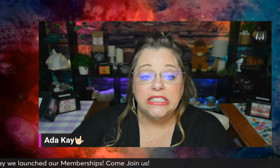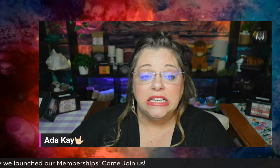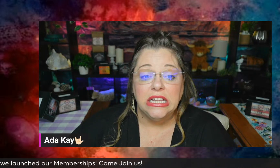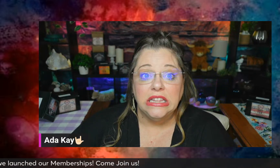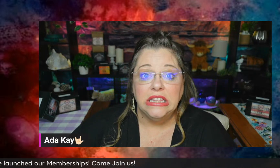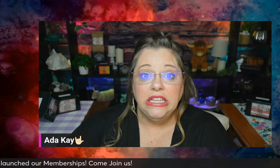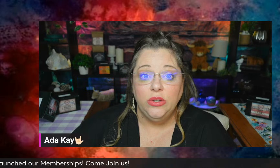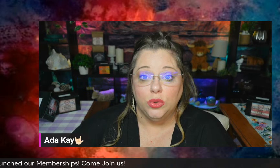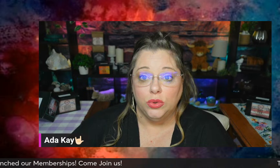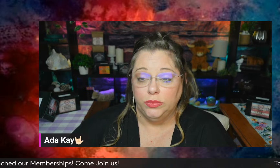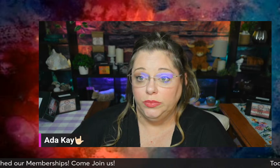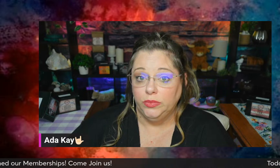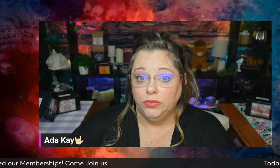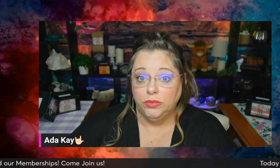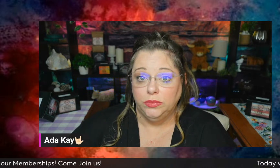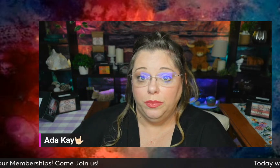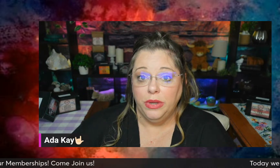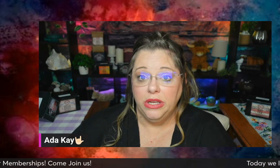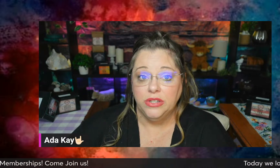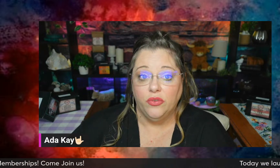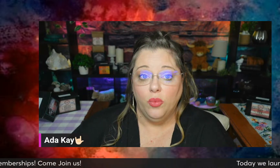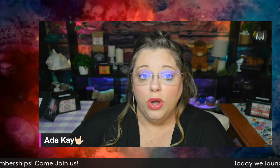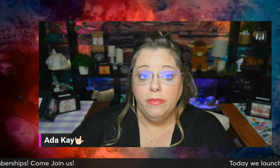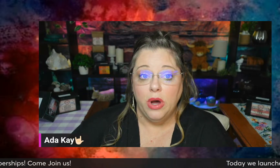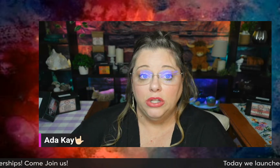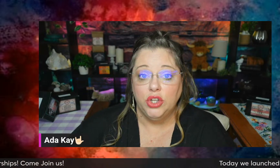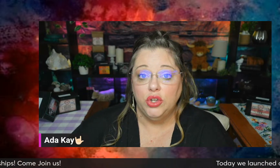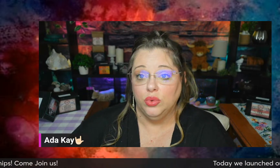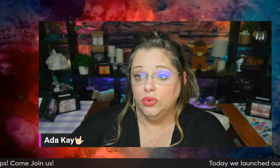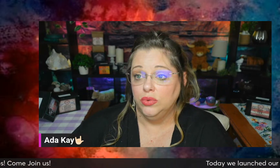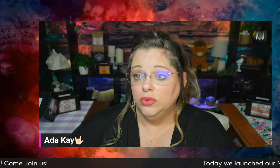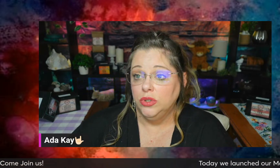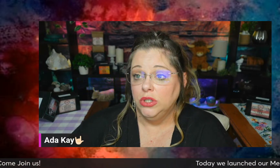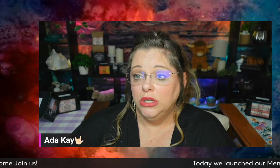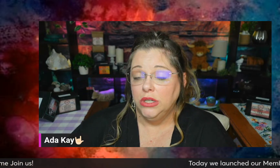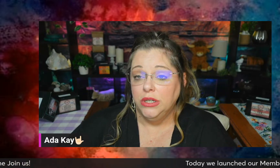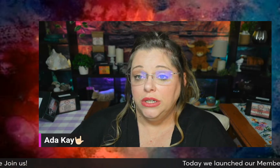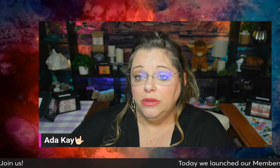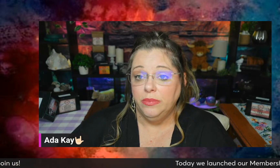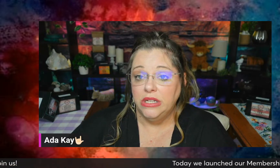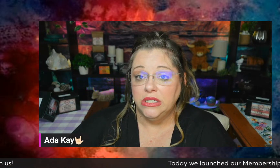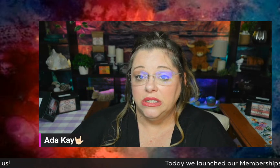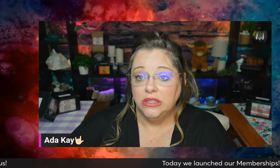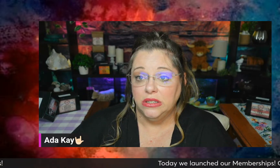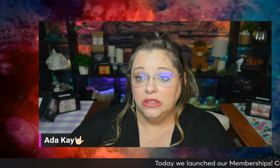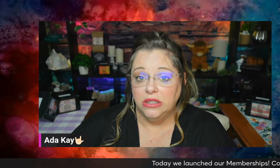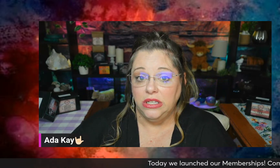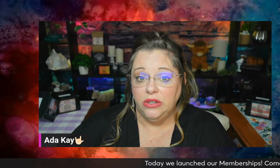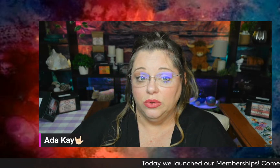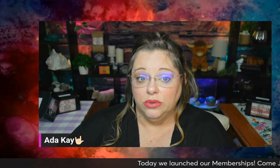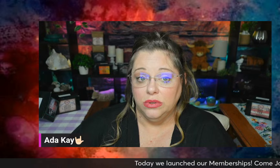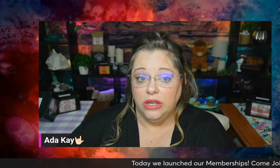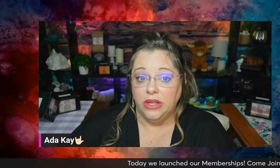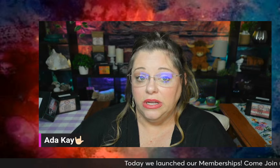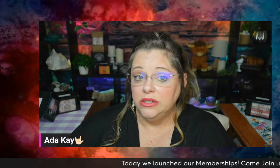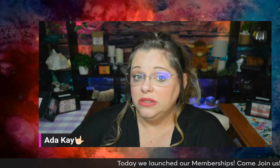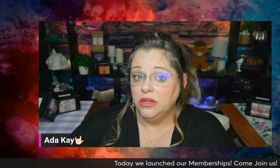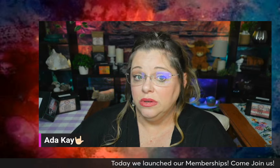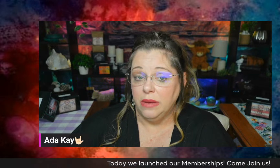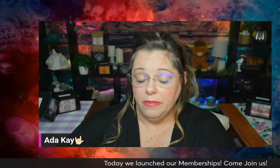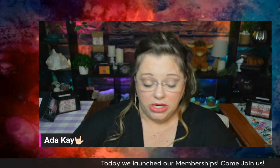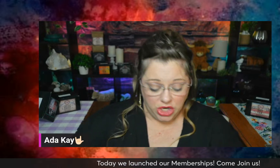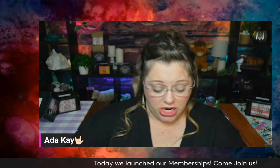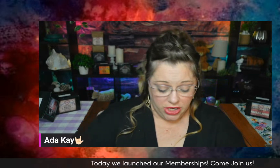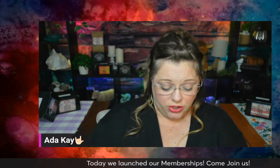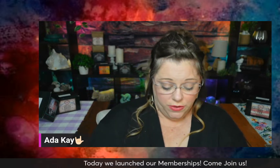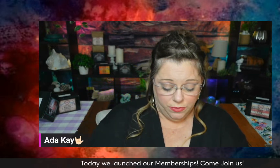It is legal because of one molecule. It makes it legal. Now